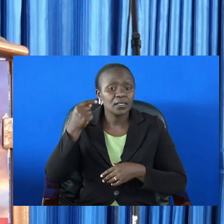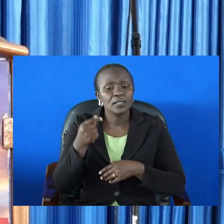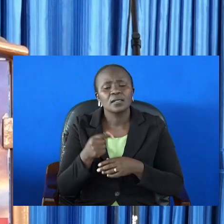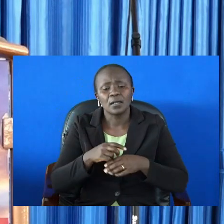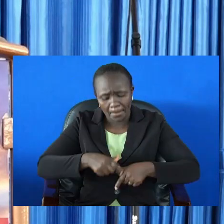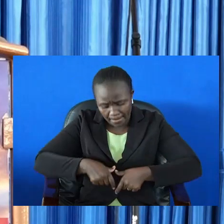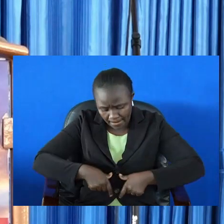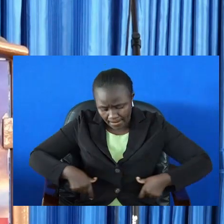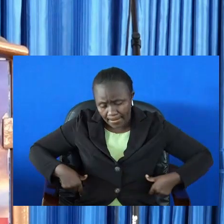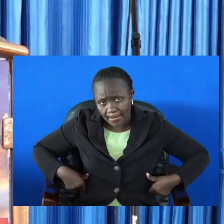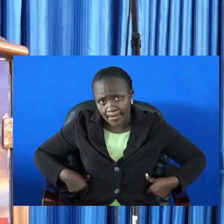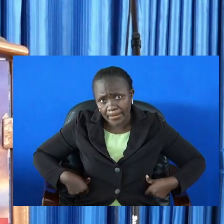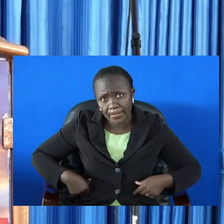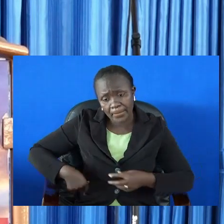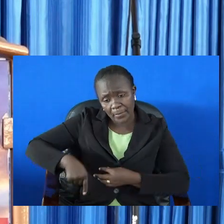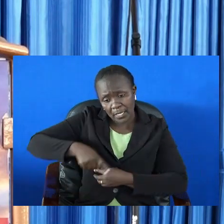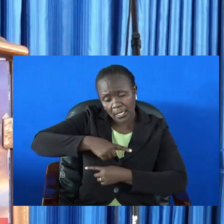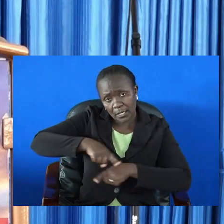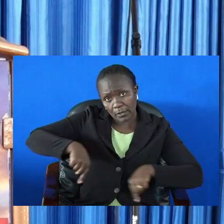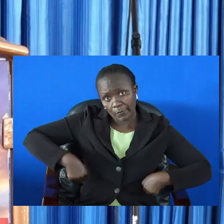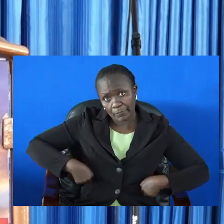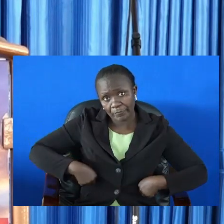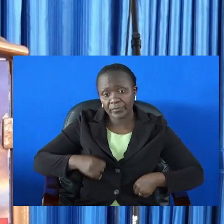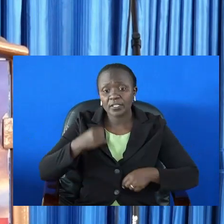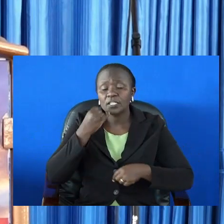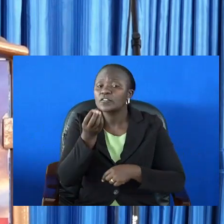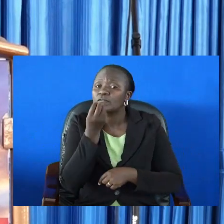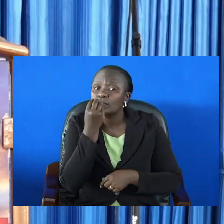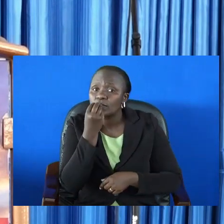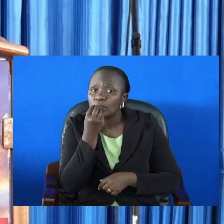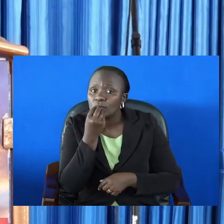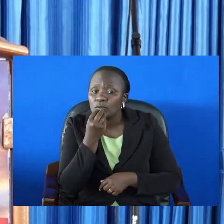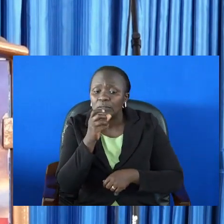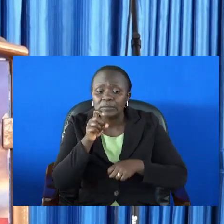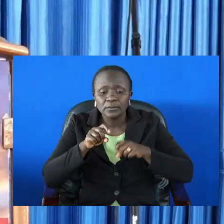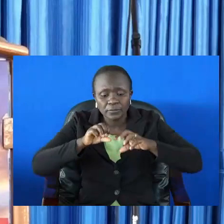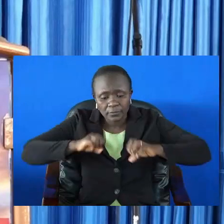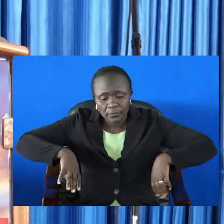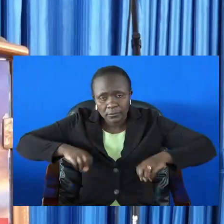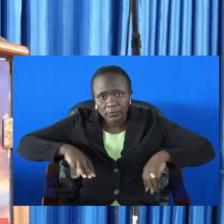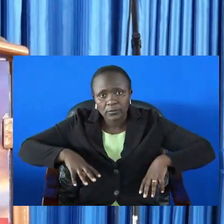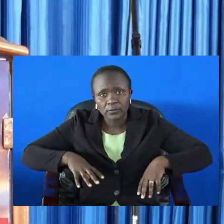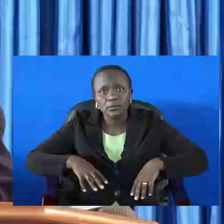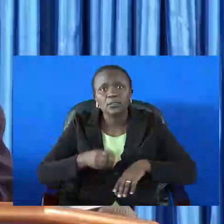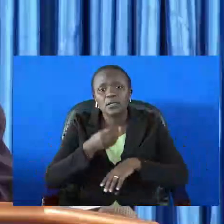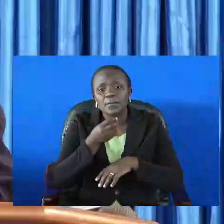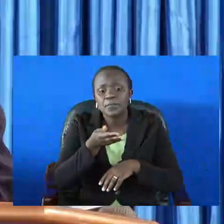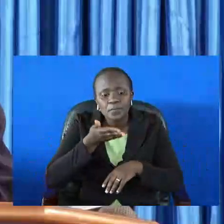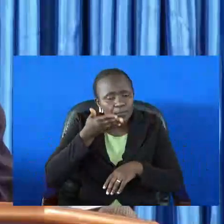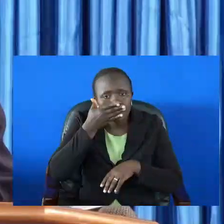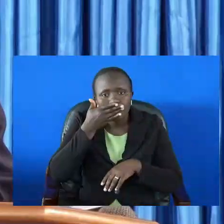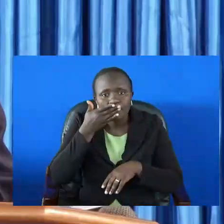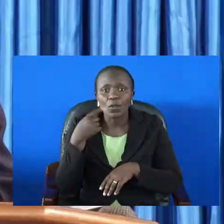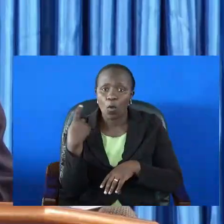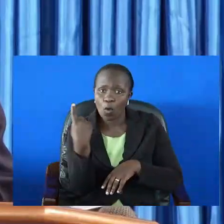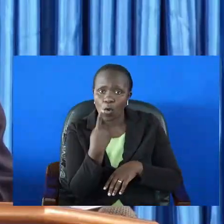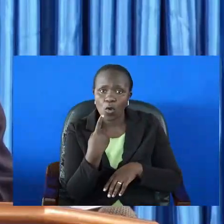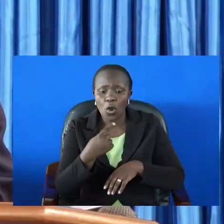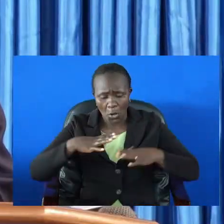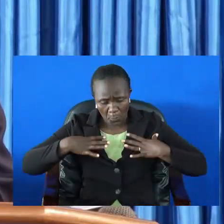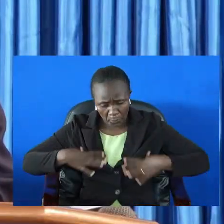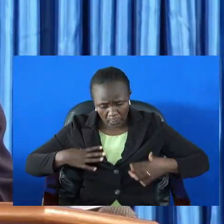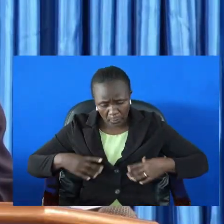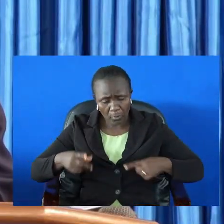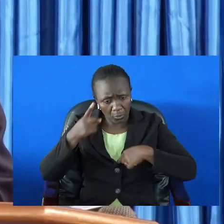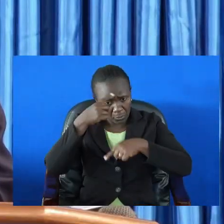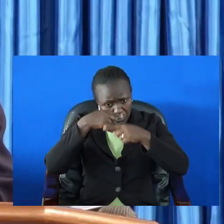belt. He had a leather belt around his waist. His food was locusts and wild honey. People went out to